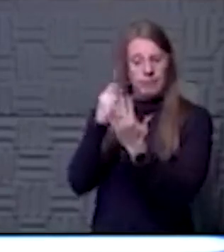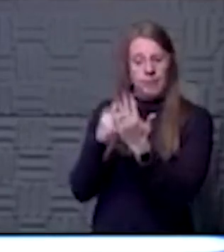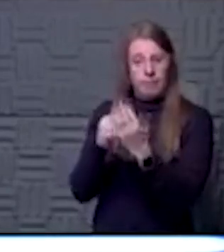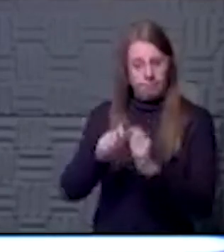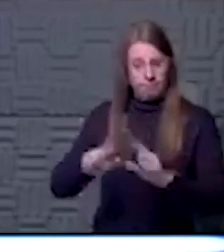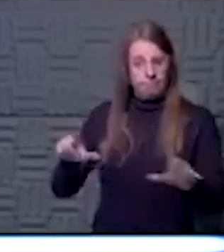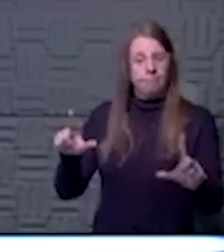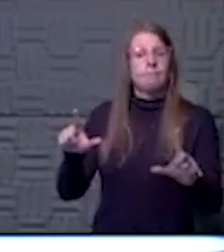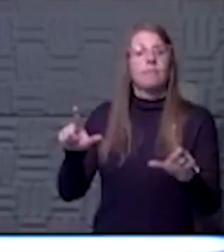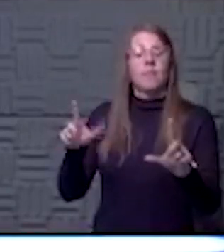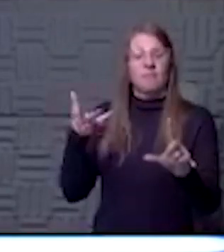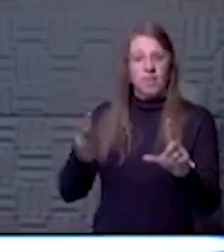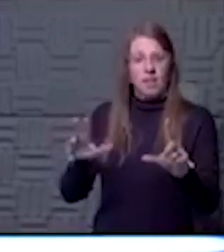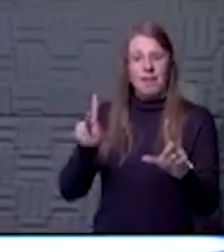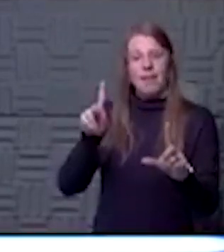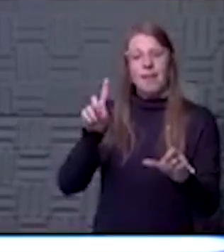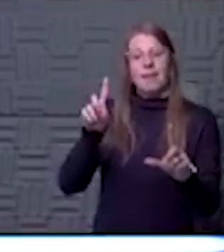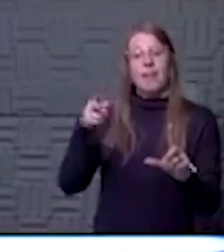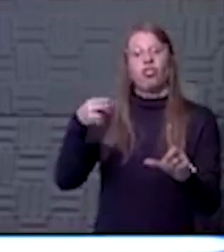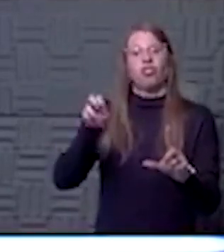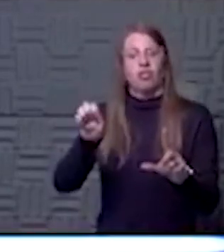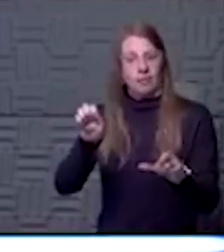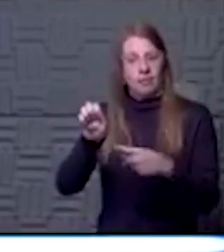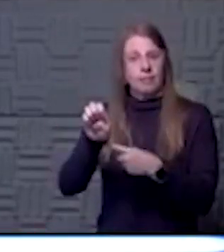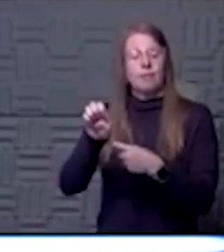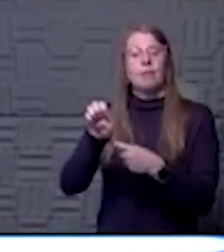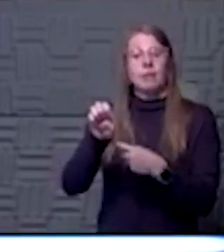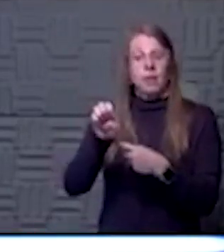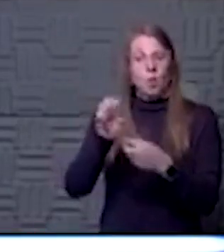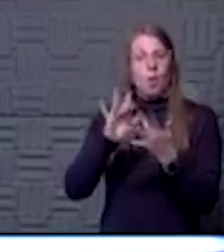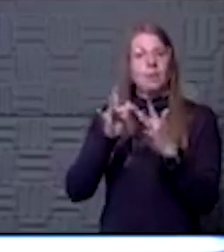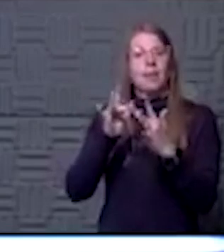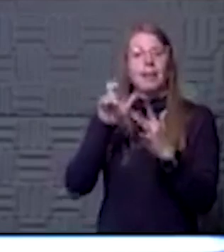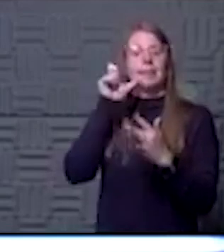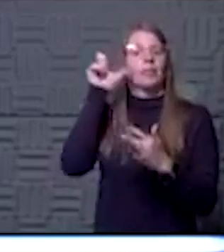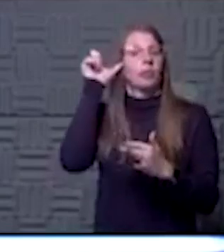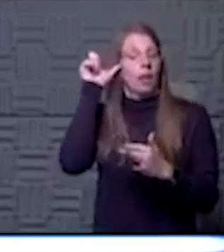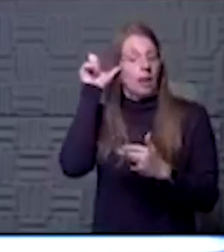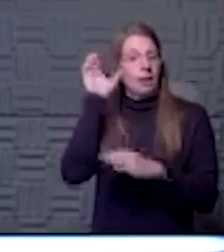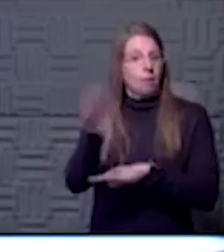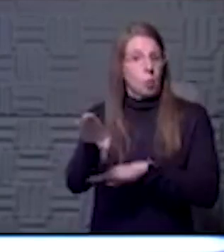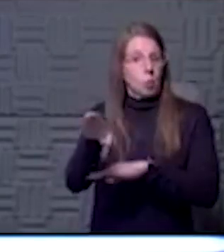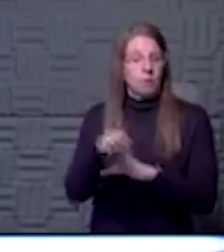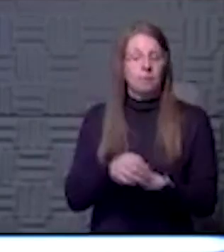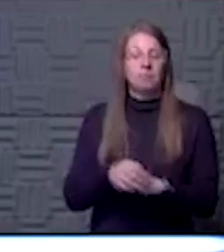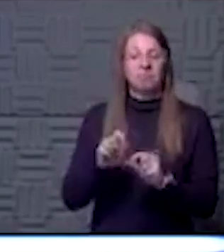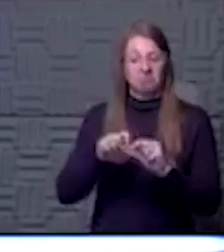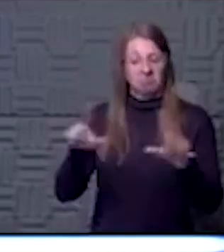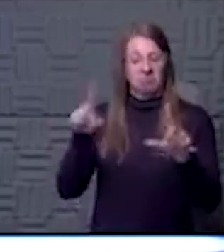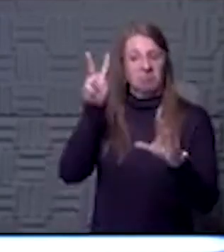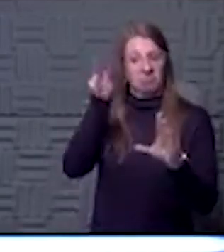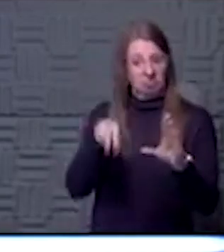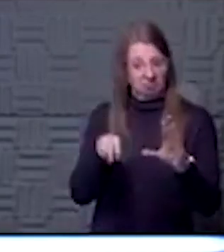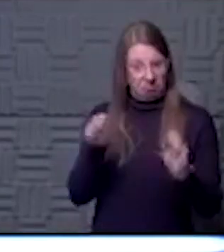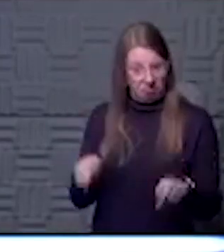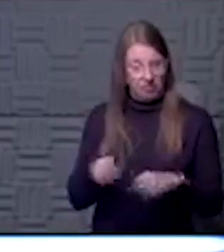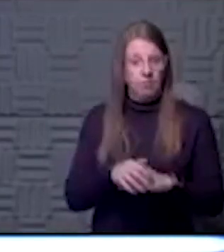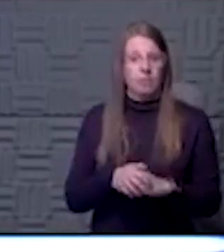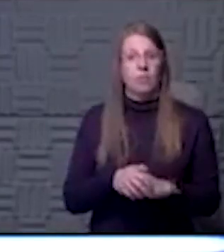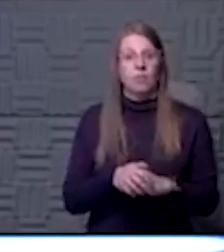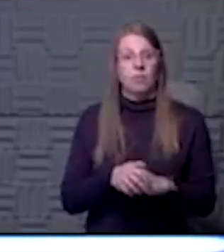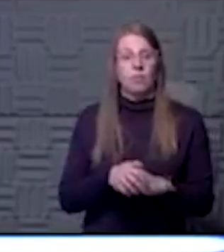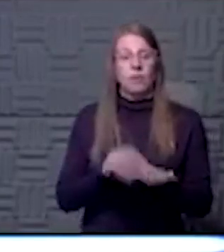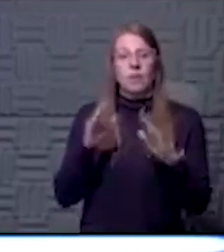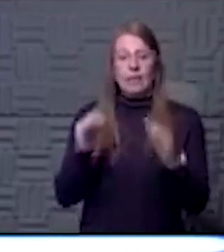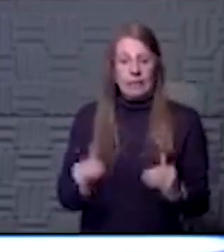the KDHE coronavirus website yesterday afternoon. So it's a very high-level